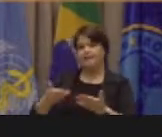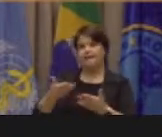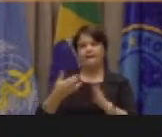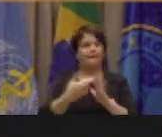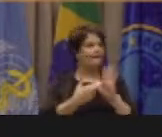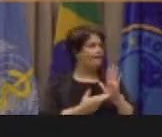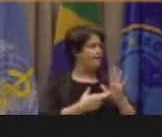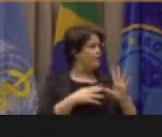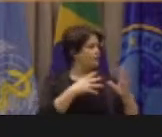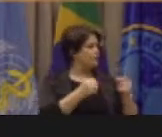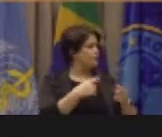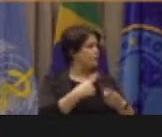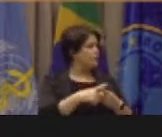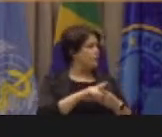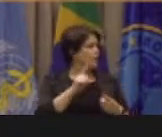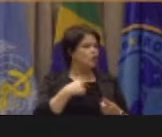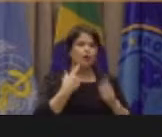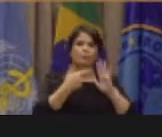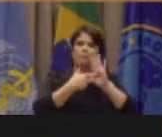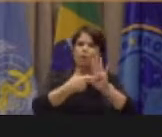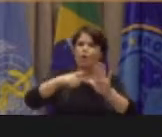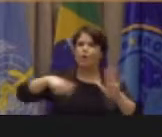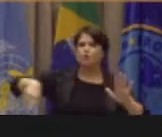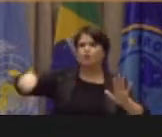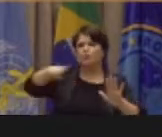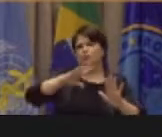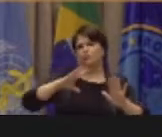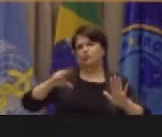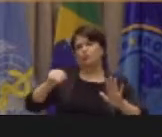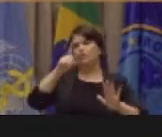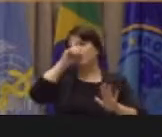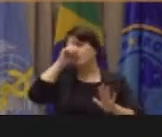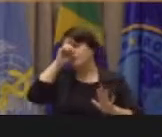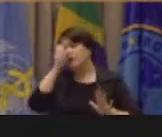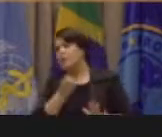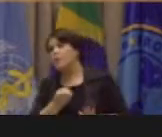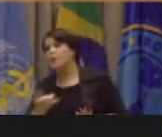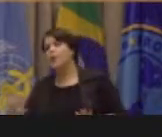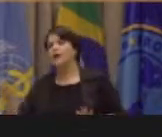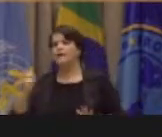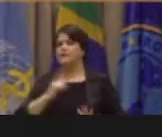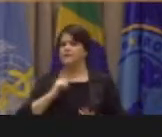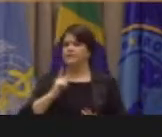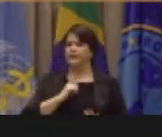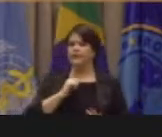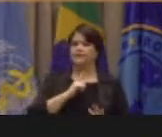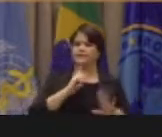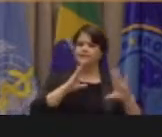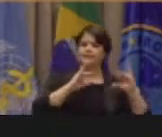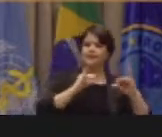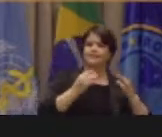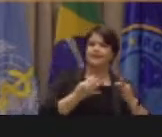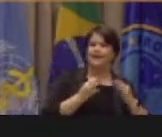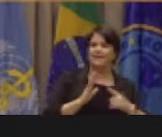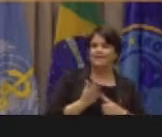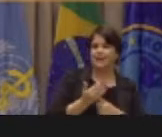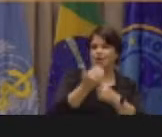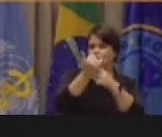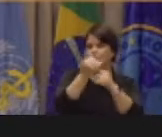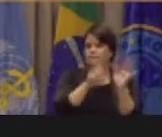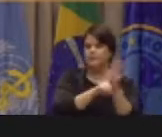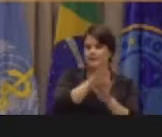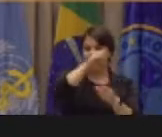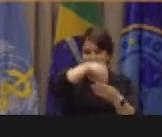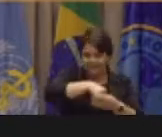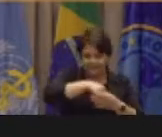And all this network, all the hospital network that has science,